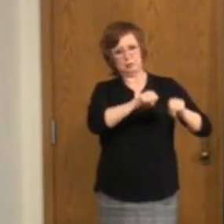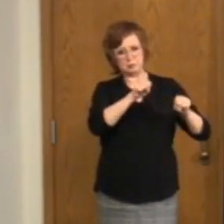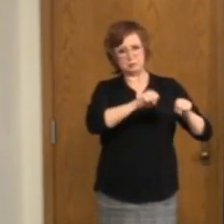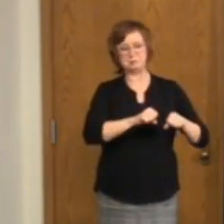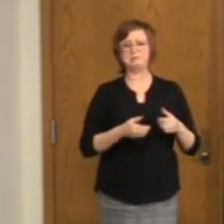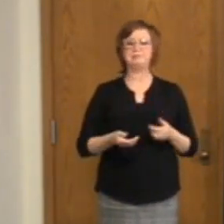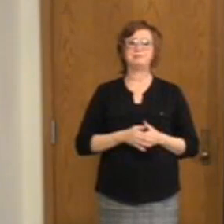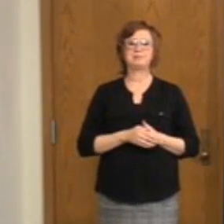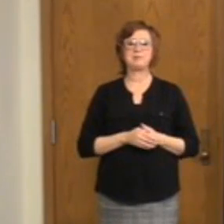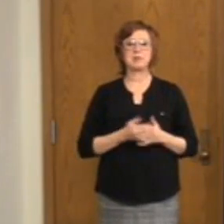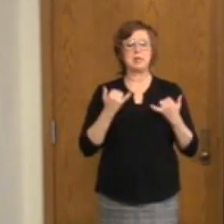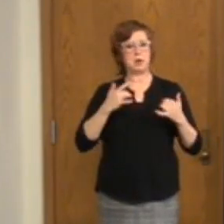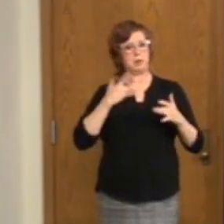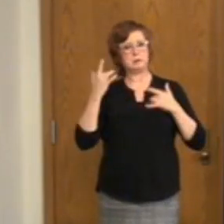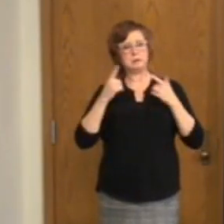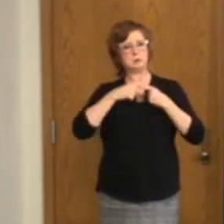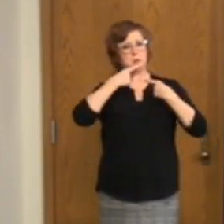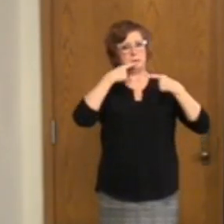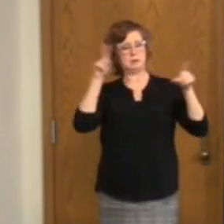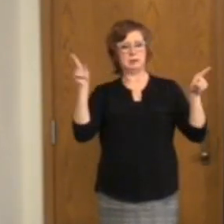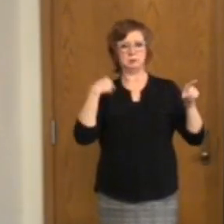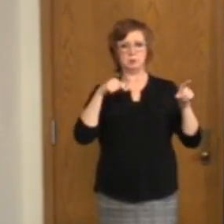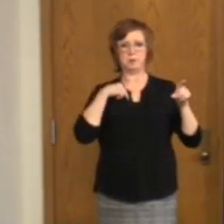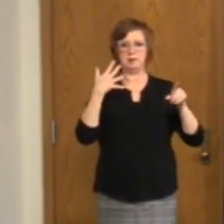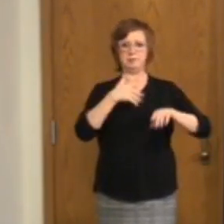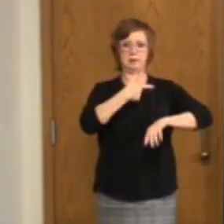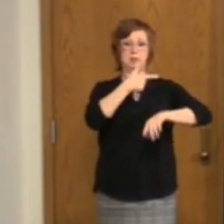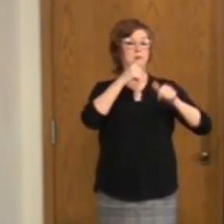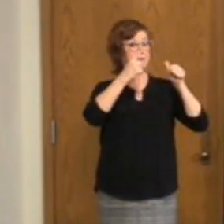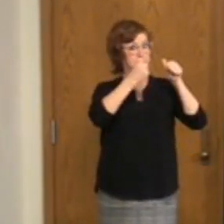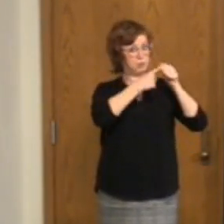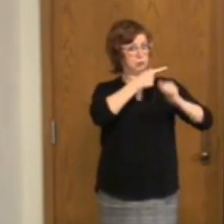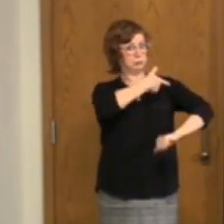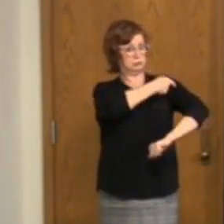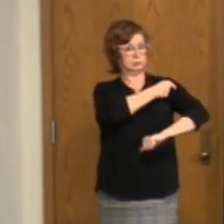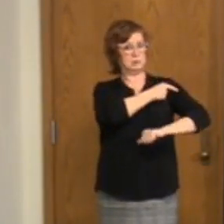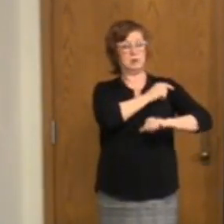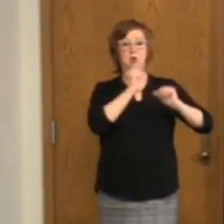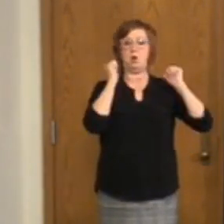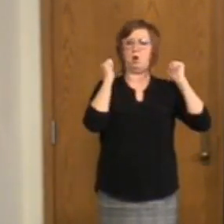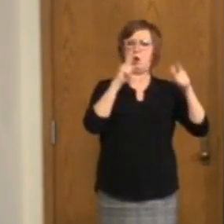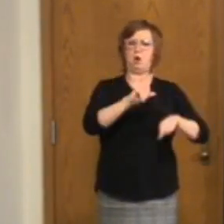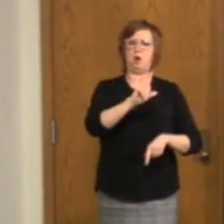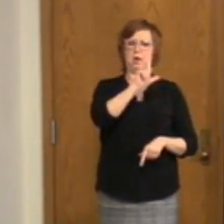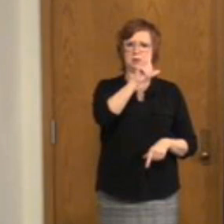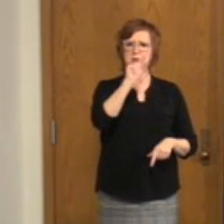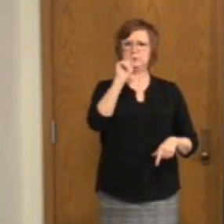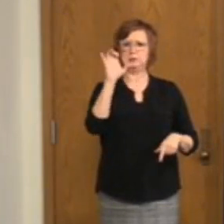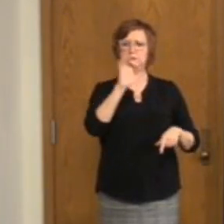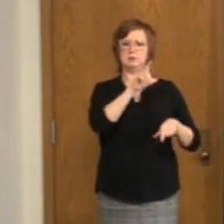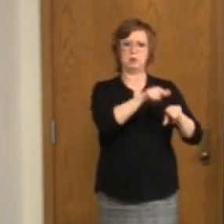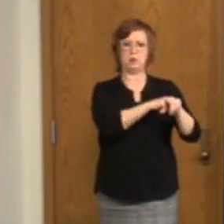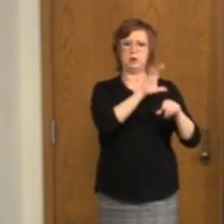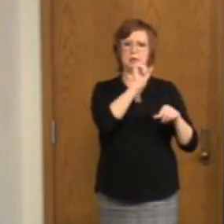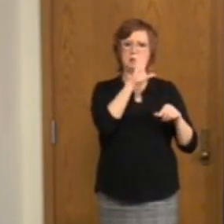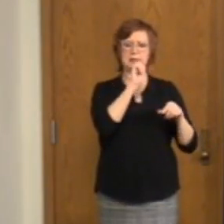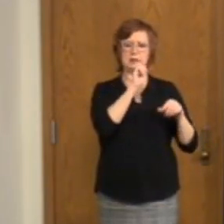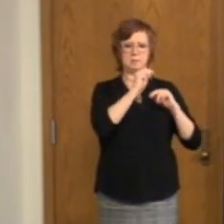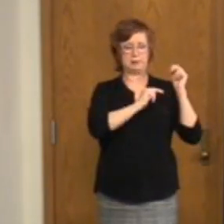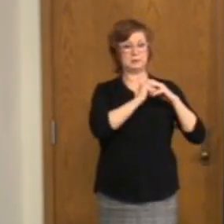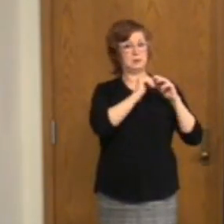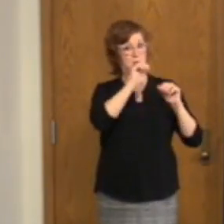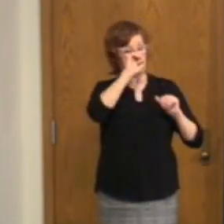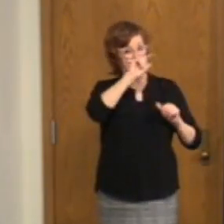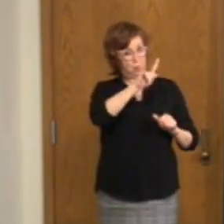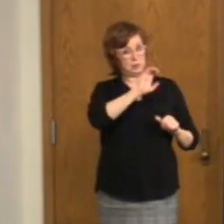that we now have delivered first doses to every long-term care facility in the province. 91% of